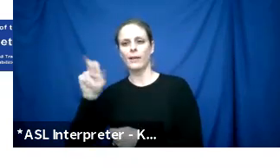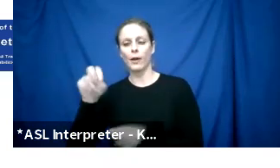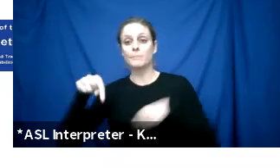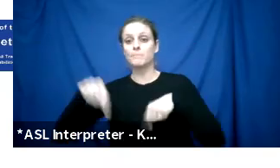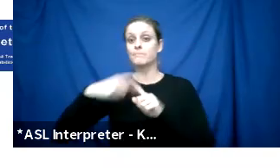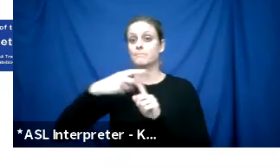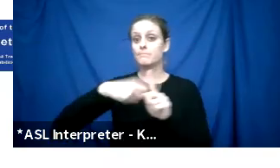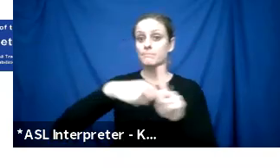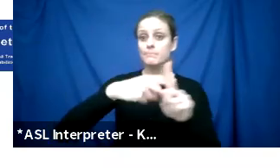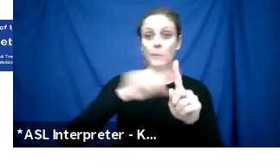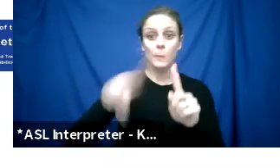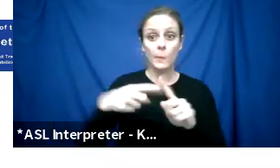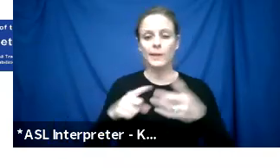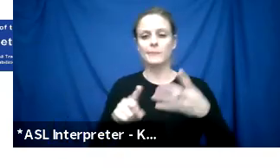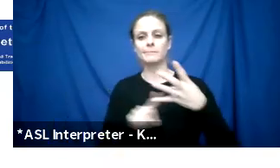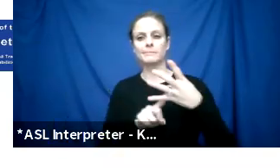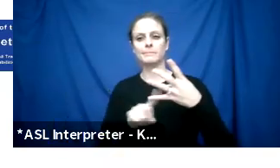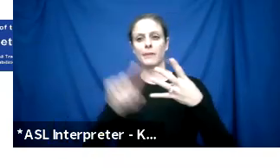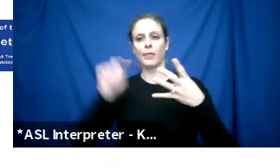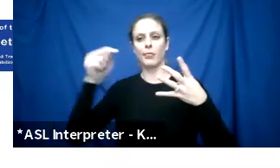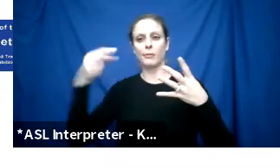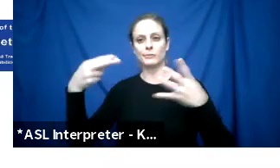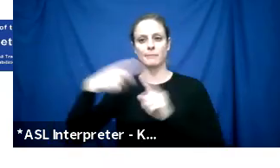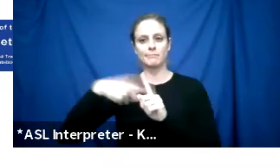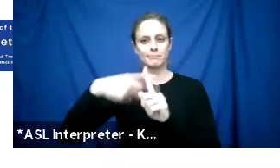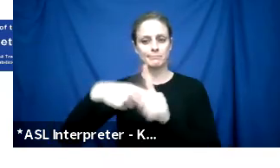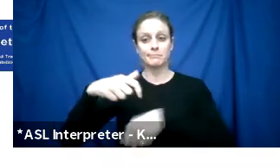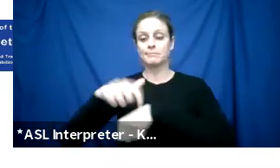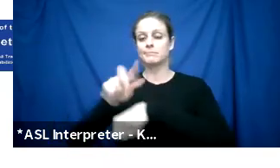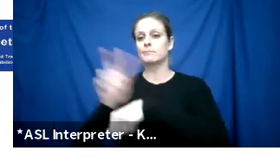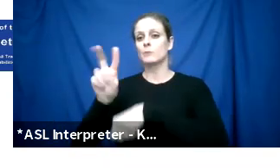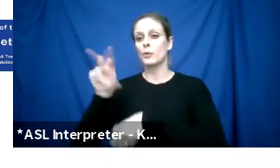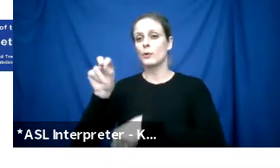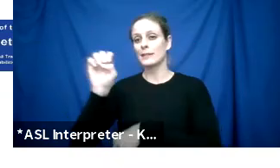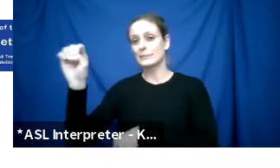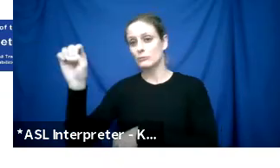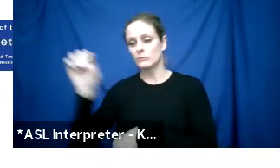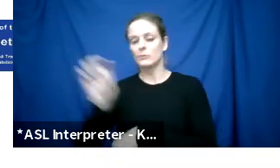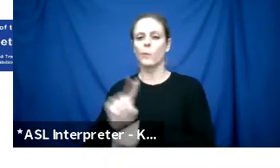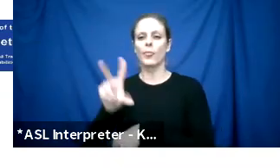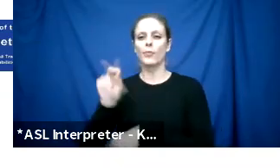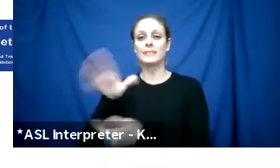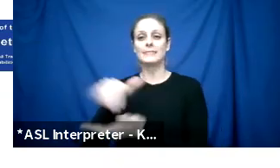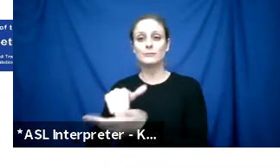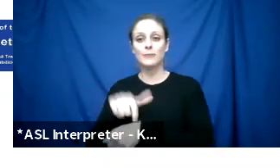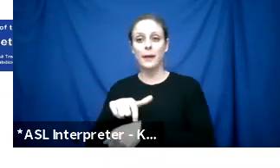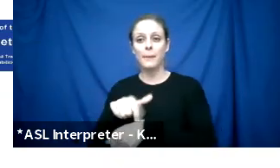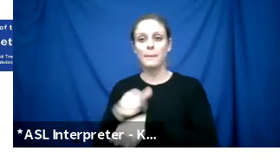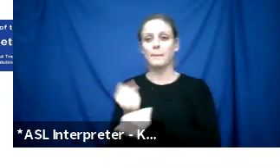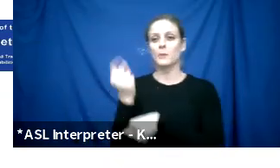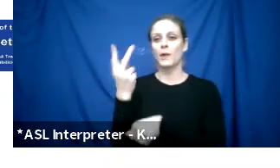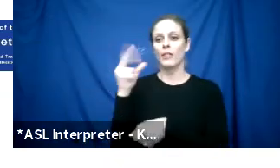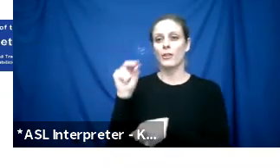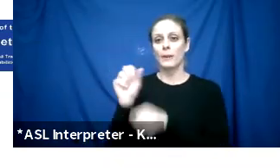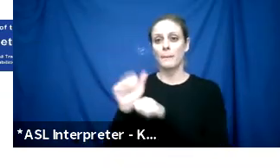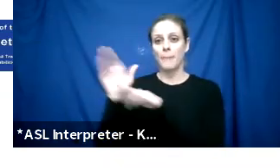fourth Thursday of the month at 2:30 Eastern, 1:30 Central, 12:30 Mountain,